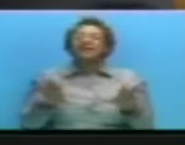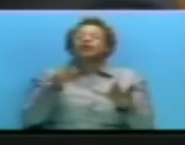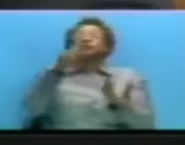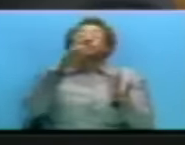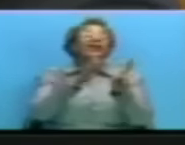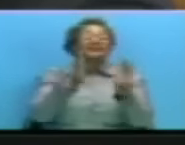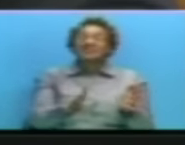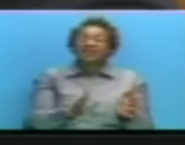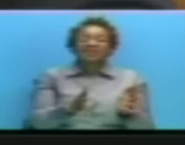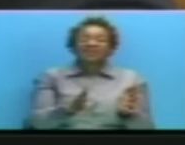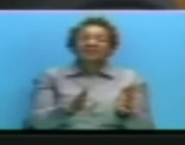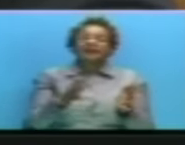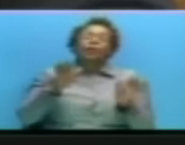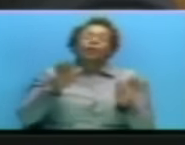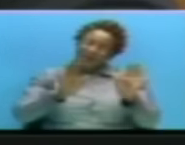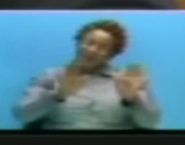Christian.